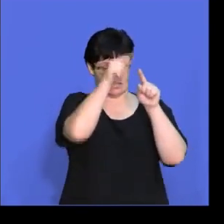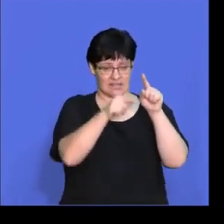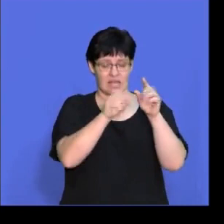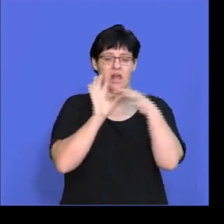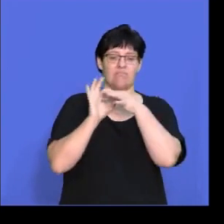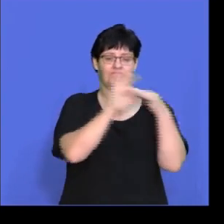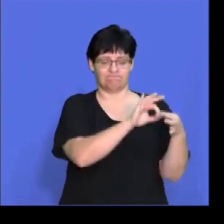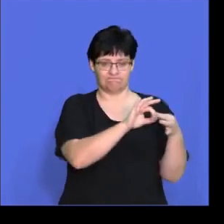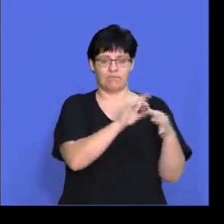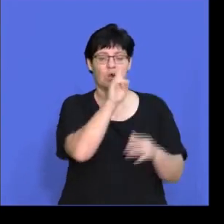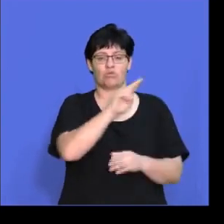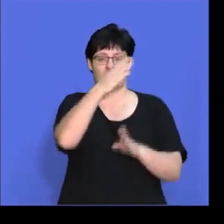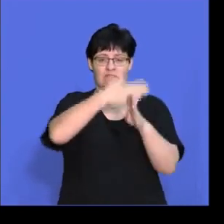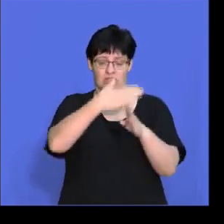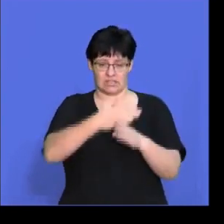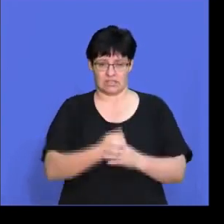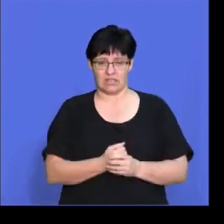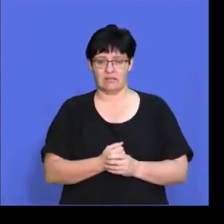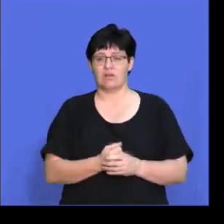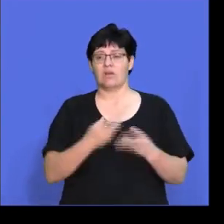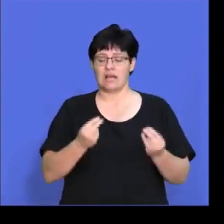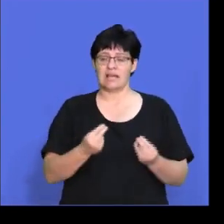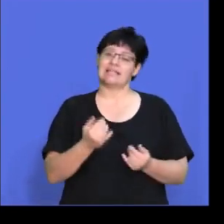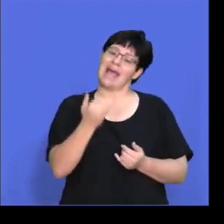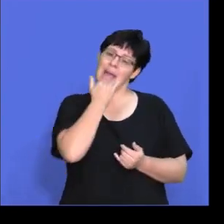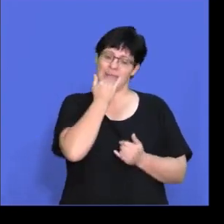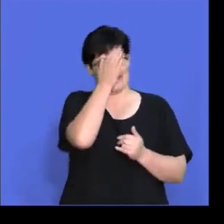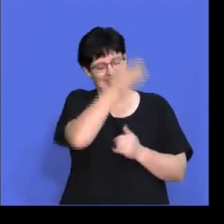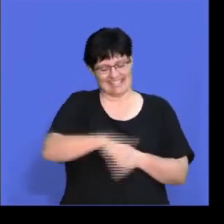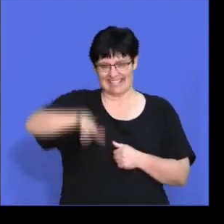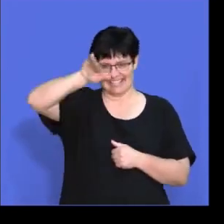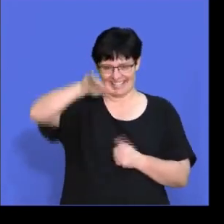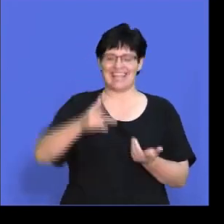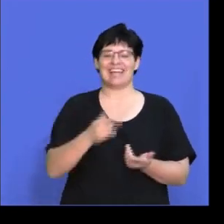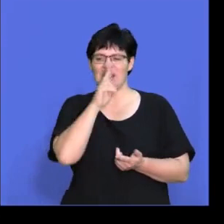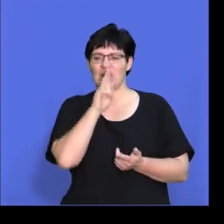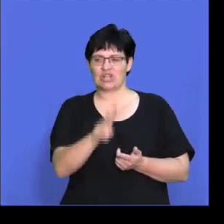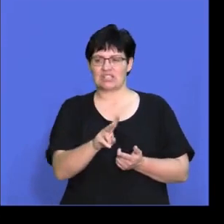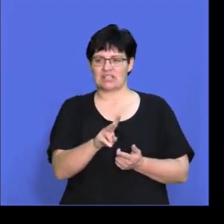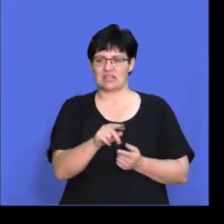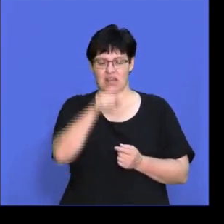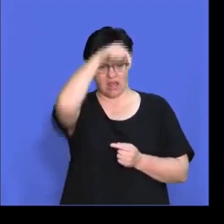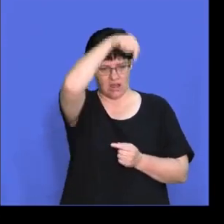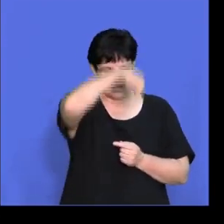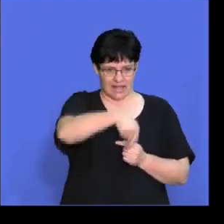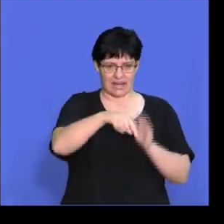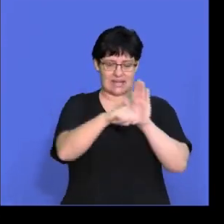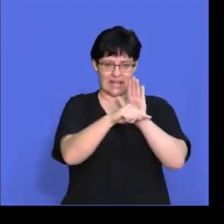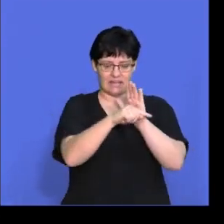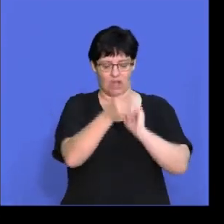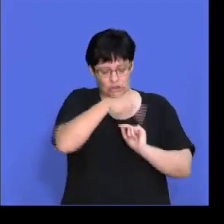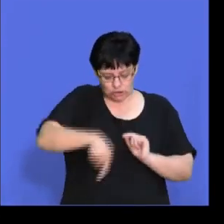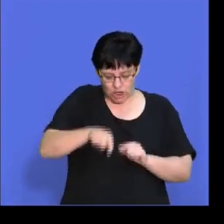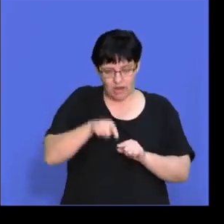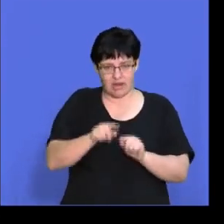obviously associated with the quadratic function. It's a happy parabola, and we can see it comes down, negative gradient, turning